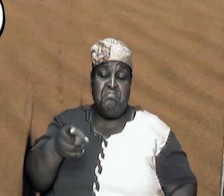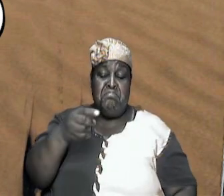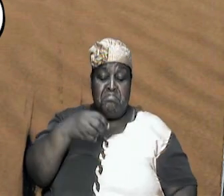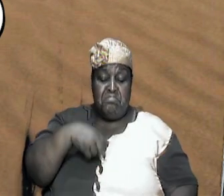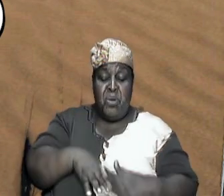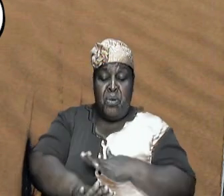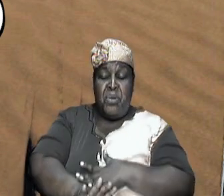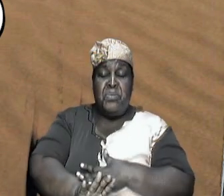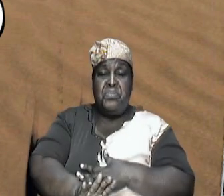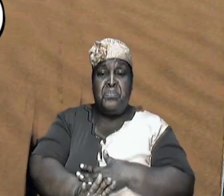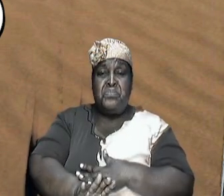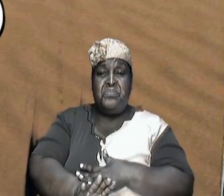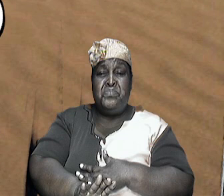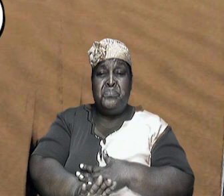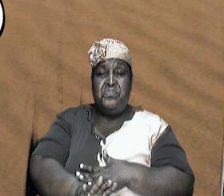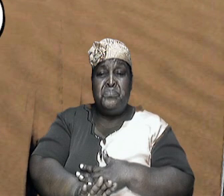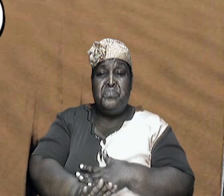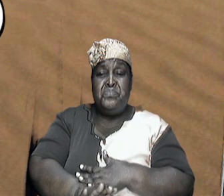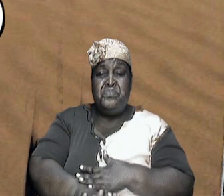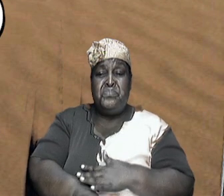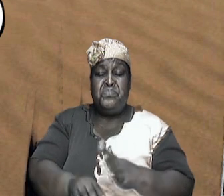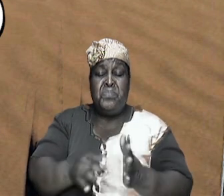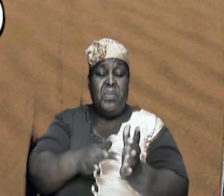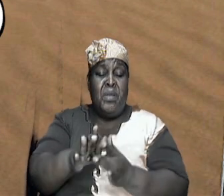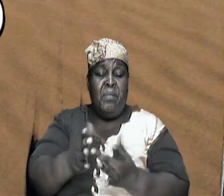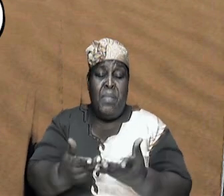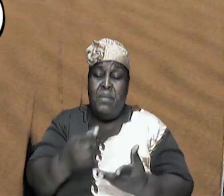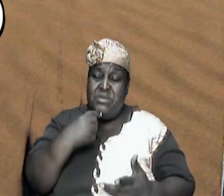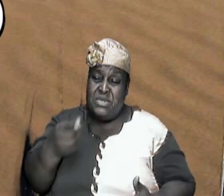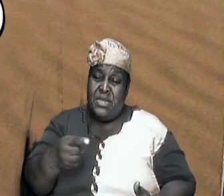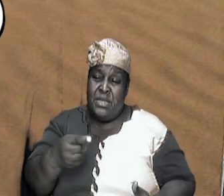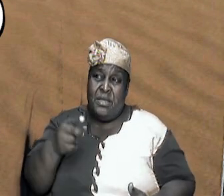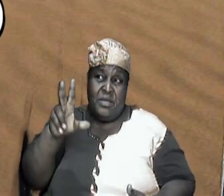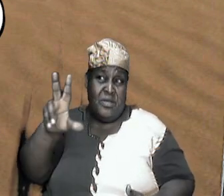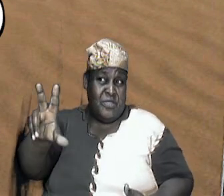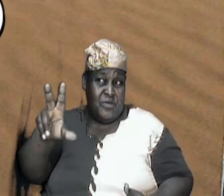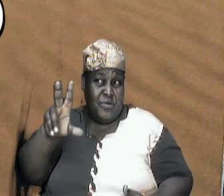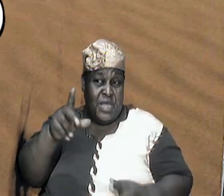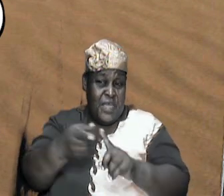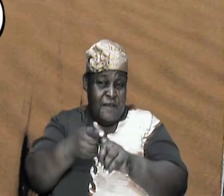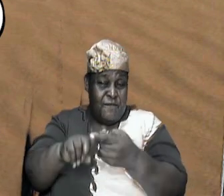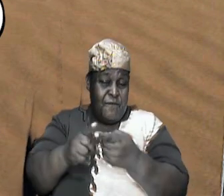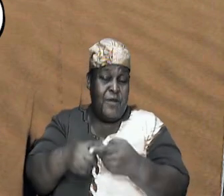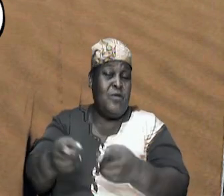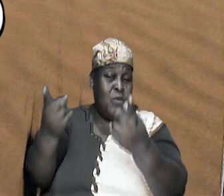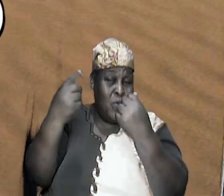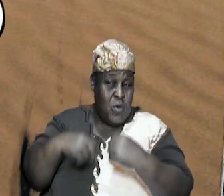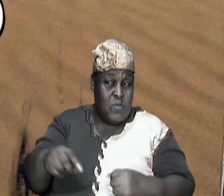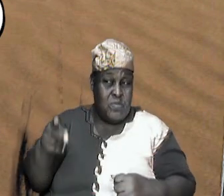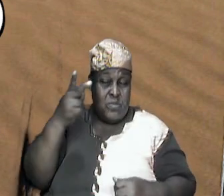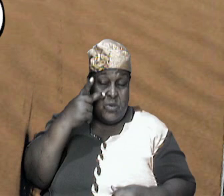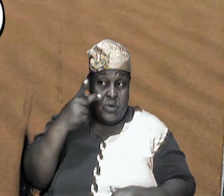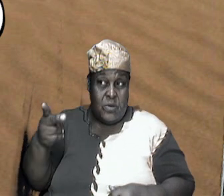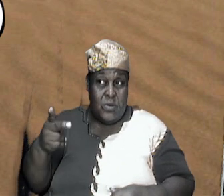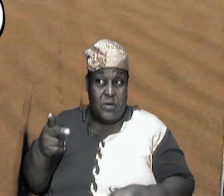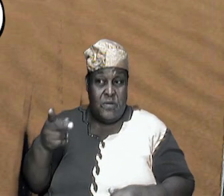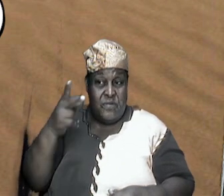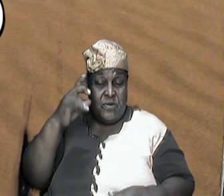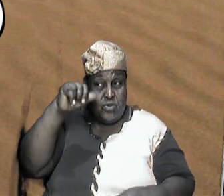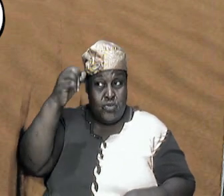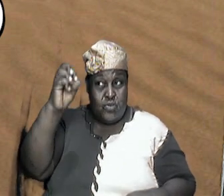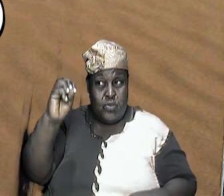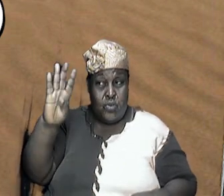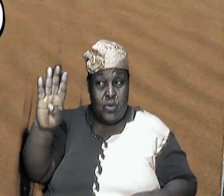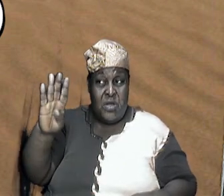right? Now, after this, the Bible said that three of his friends came to look for Job. And